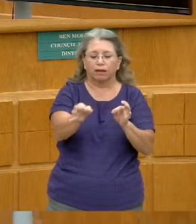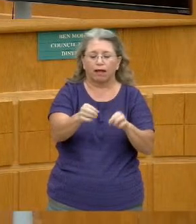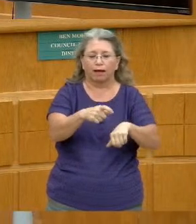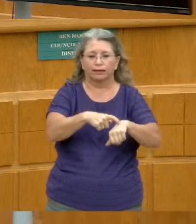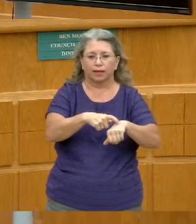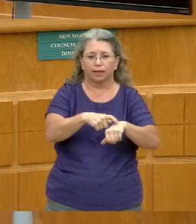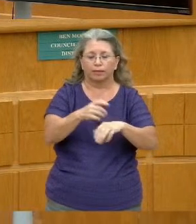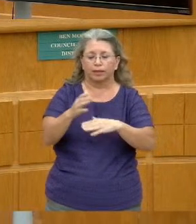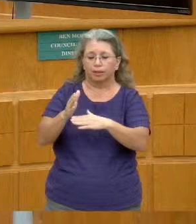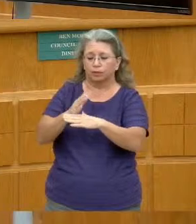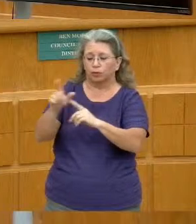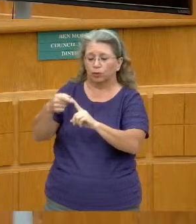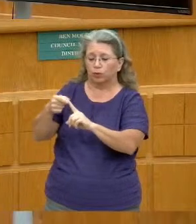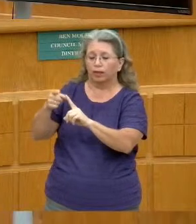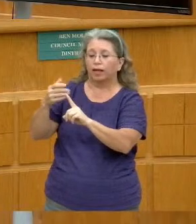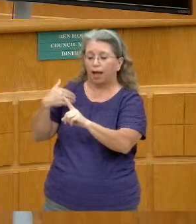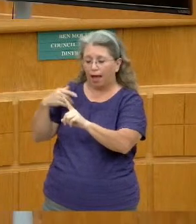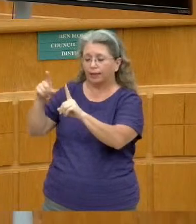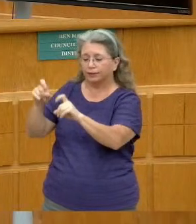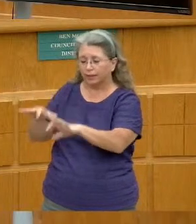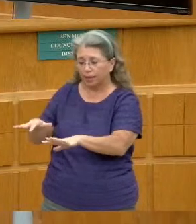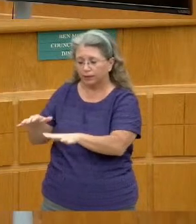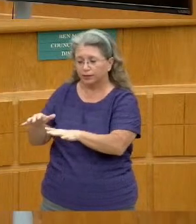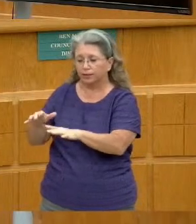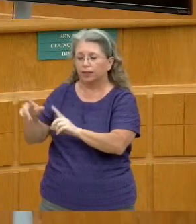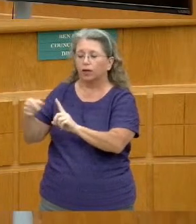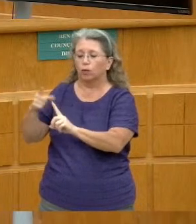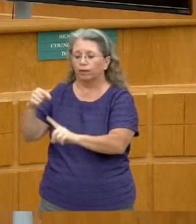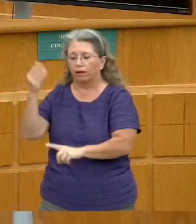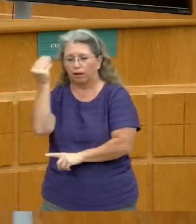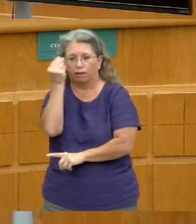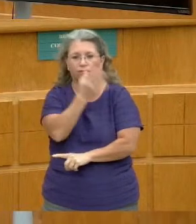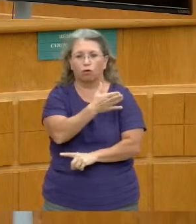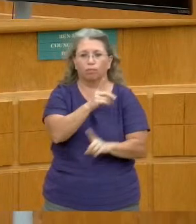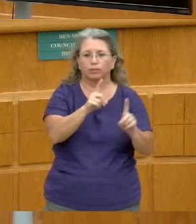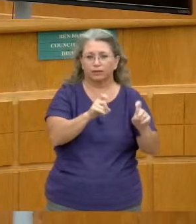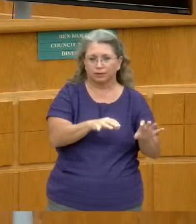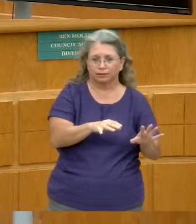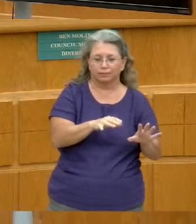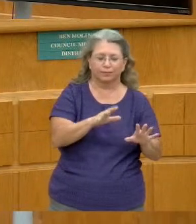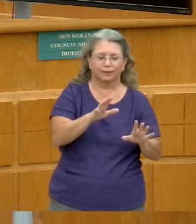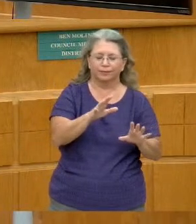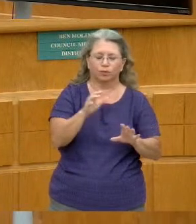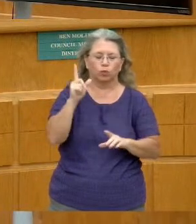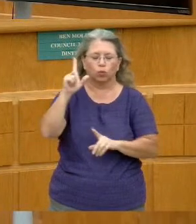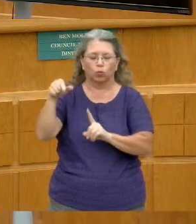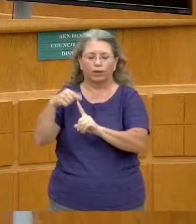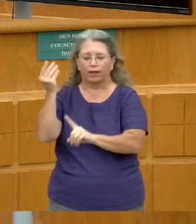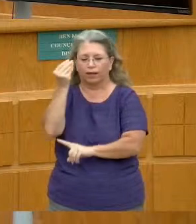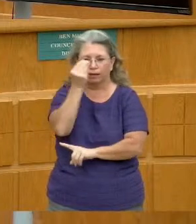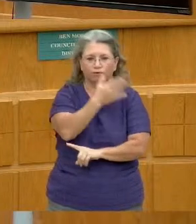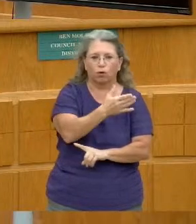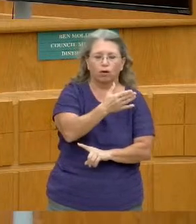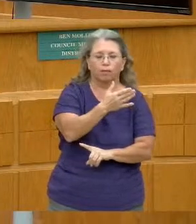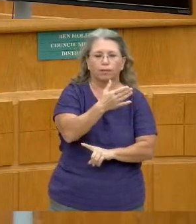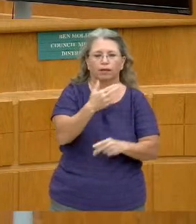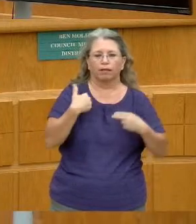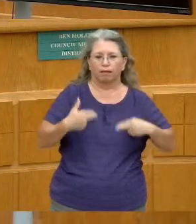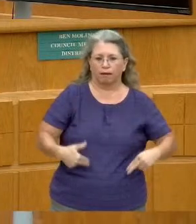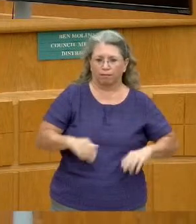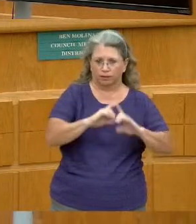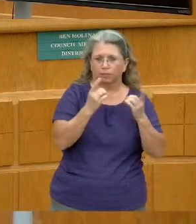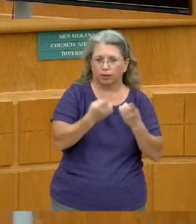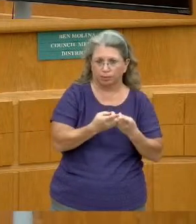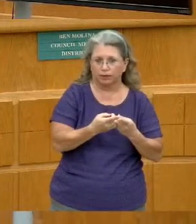county health district that the test was conducted. So keep that in mind as we look at this, that the